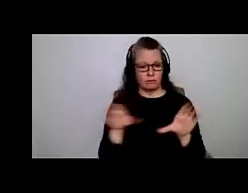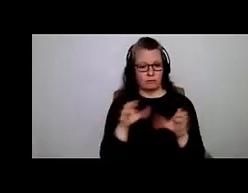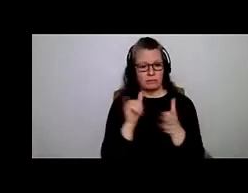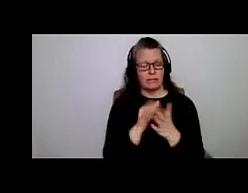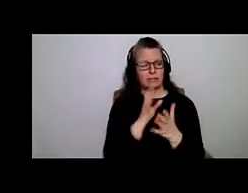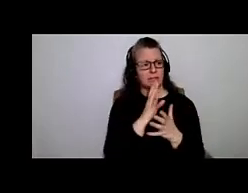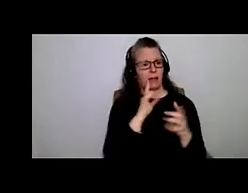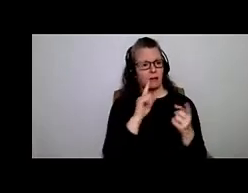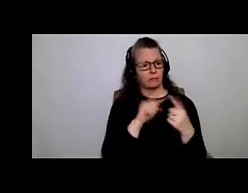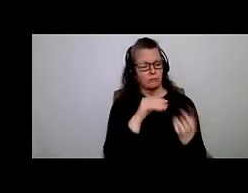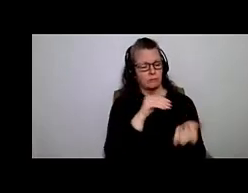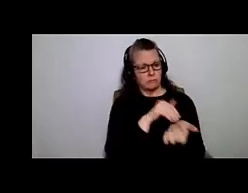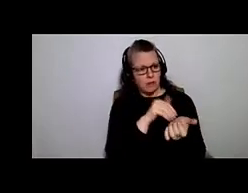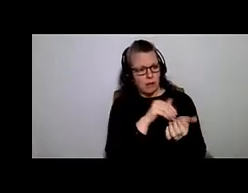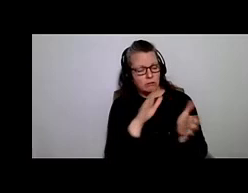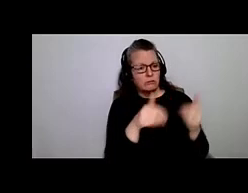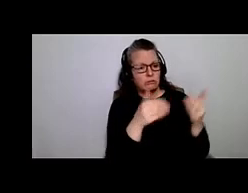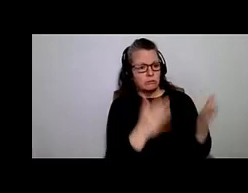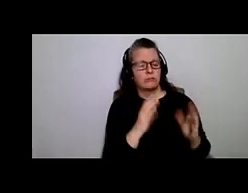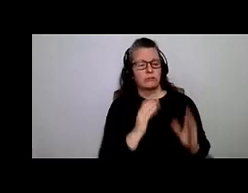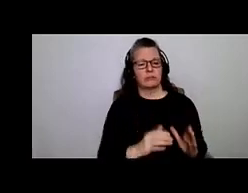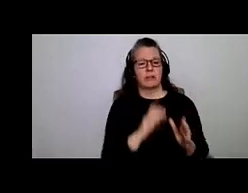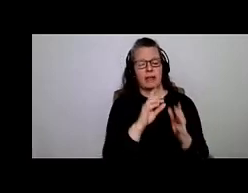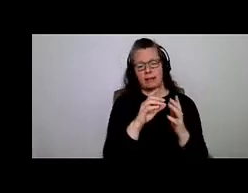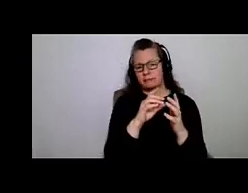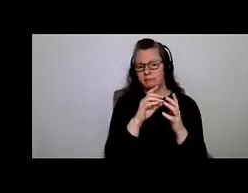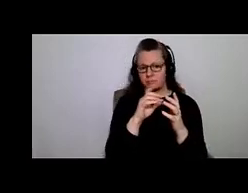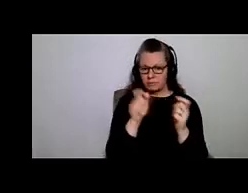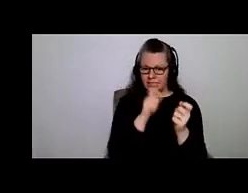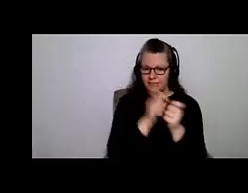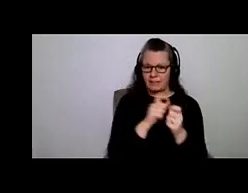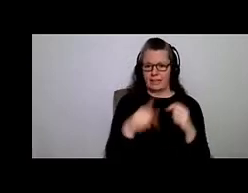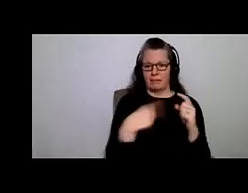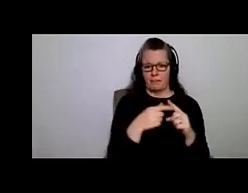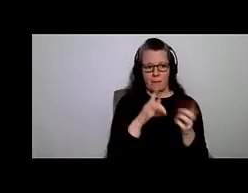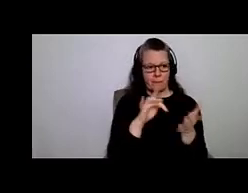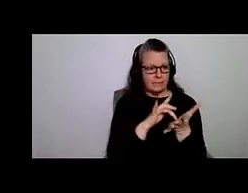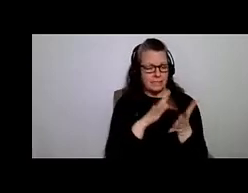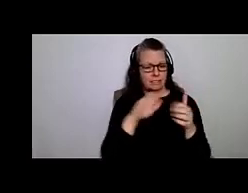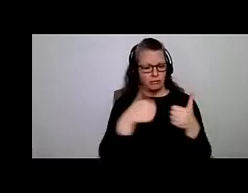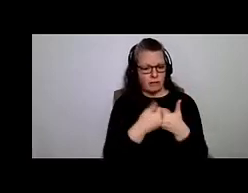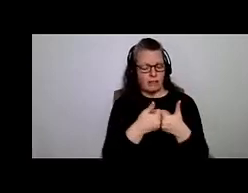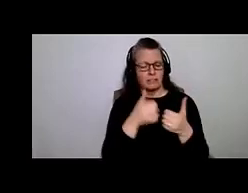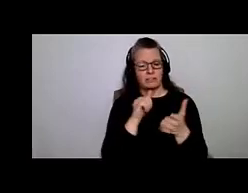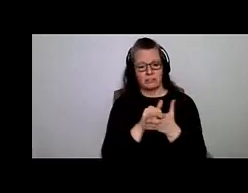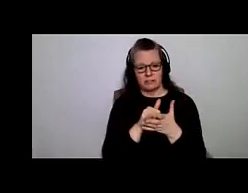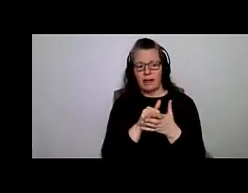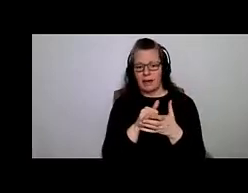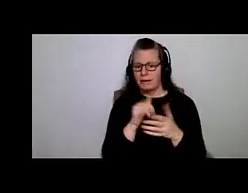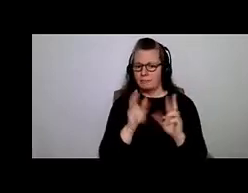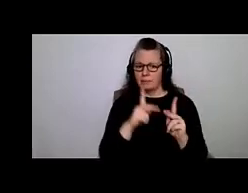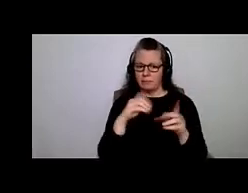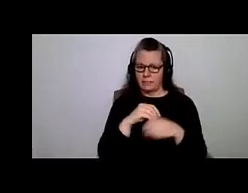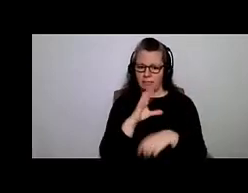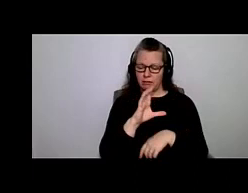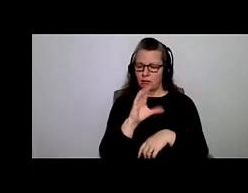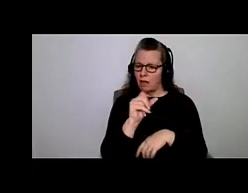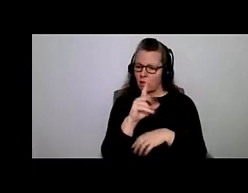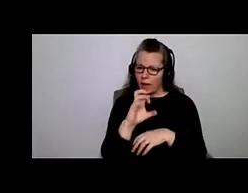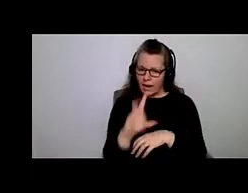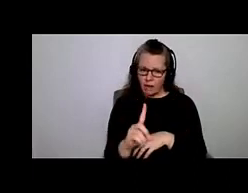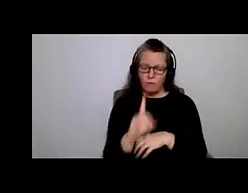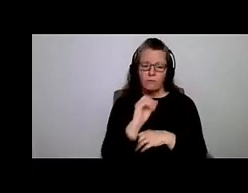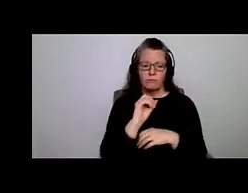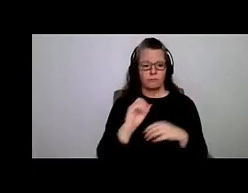consumers on, for the specific drug, what are the affordability challenges that Coloradans face? And then at the end of the day, after doing all of those things,